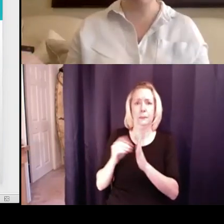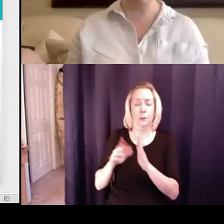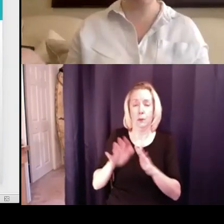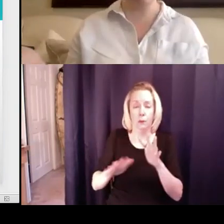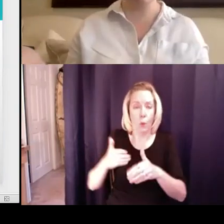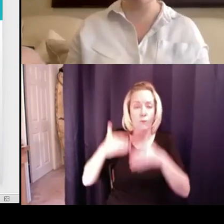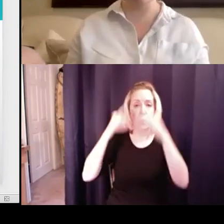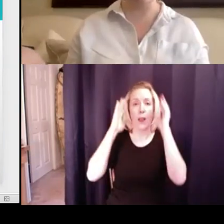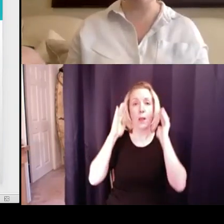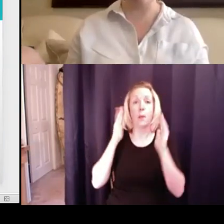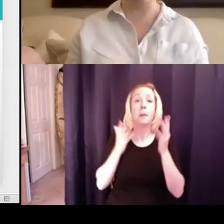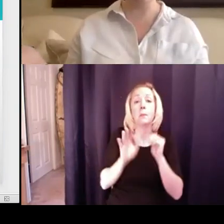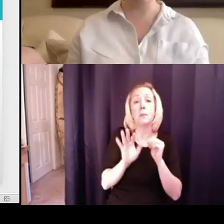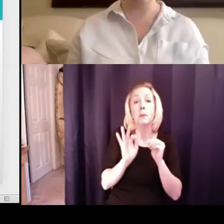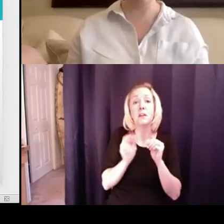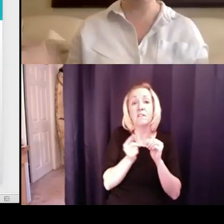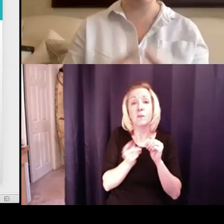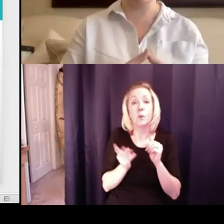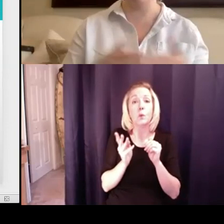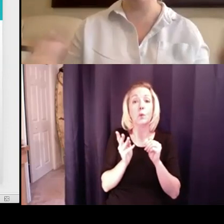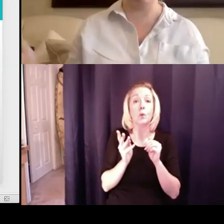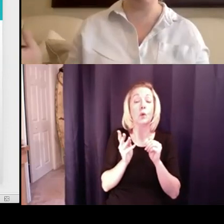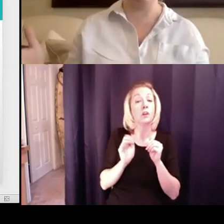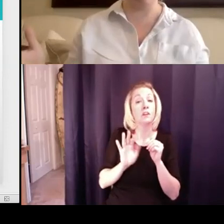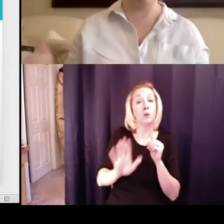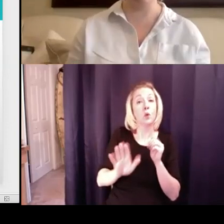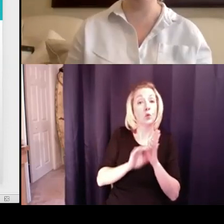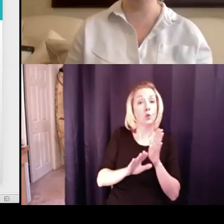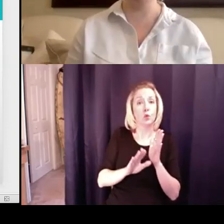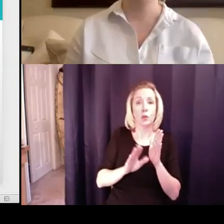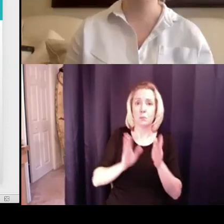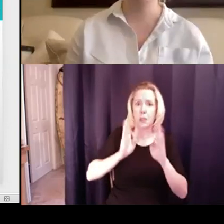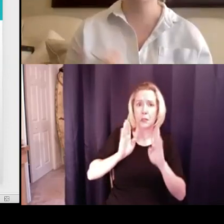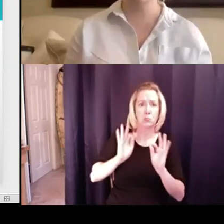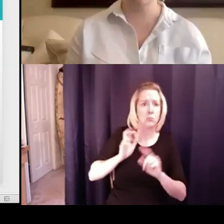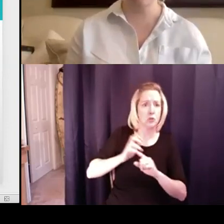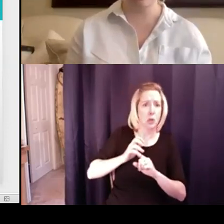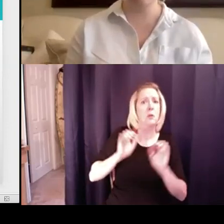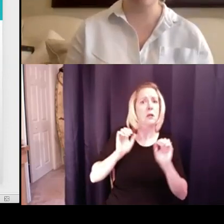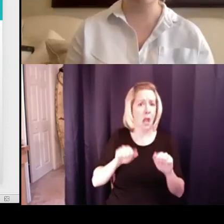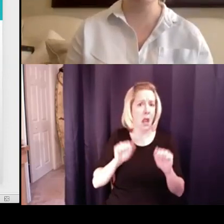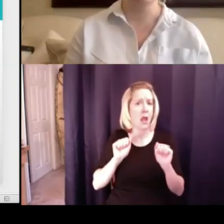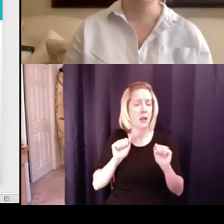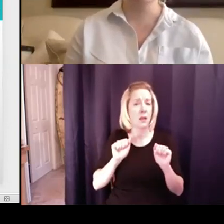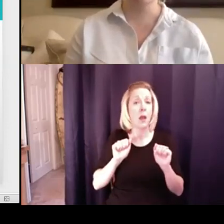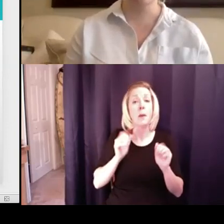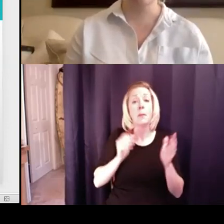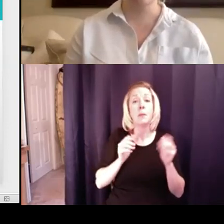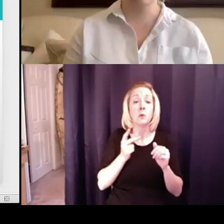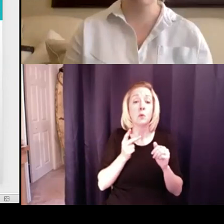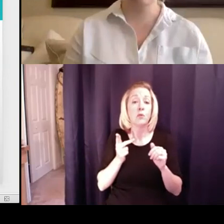in a story, your child has a good attention span and you want to get through all of them. But you could do a little bit at a time. You